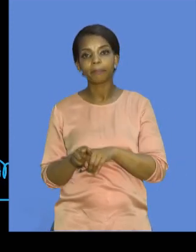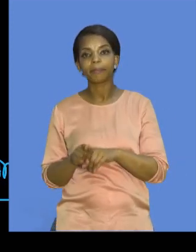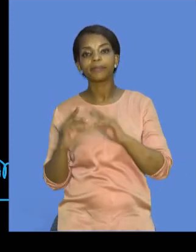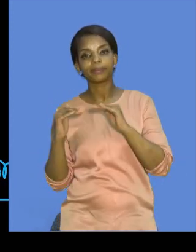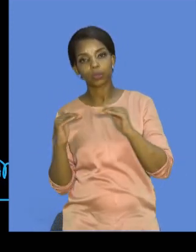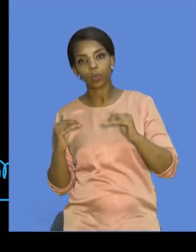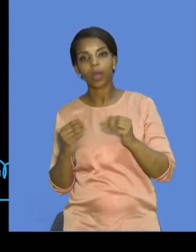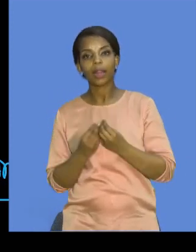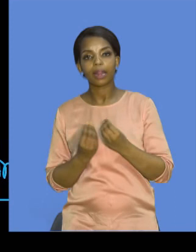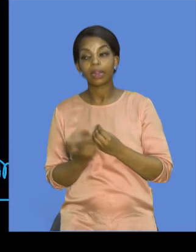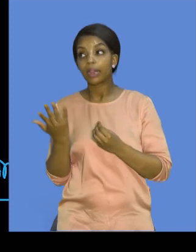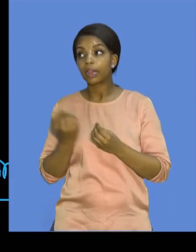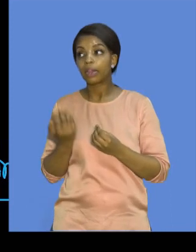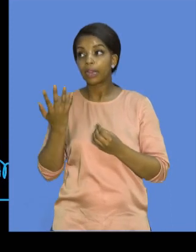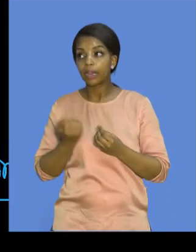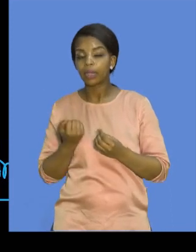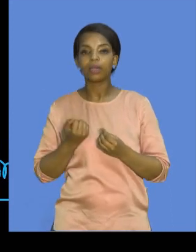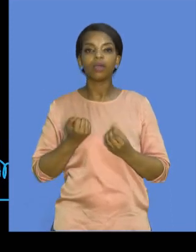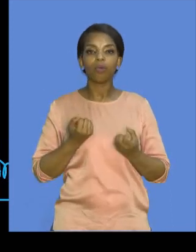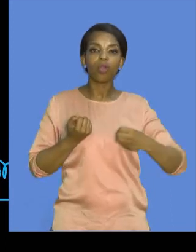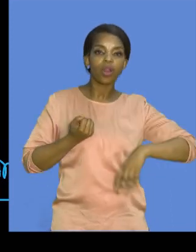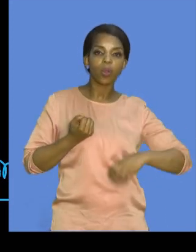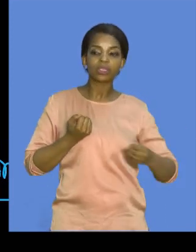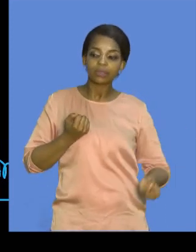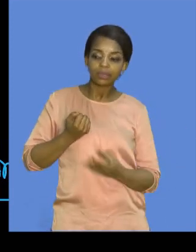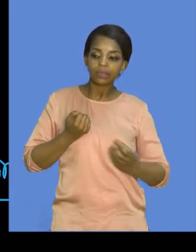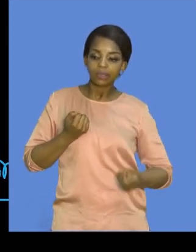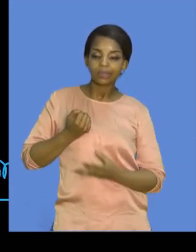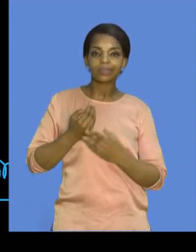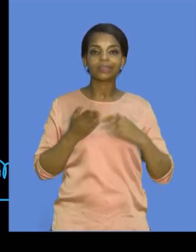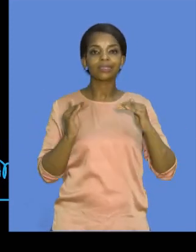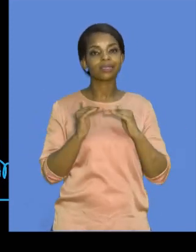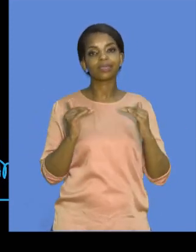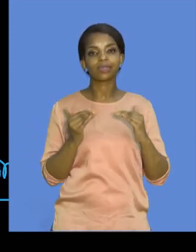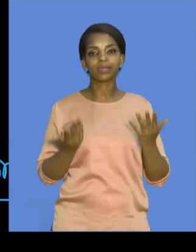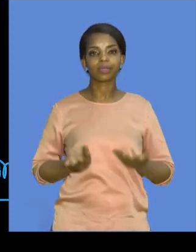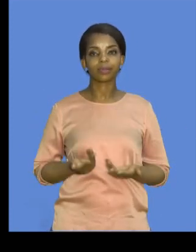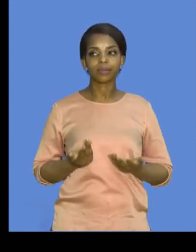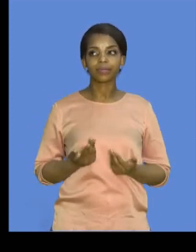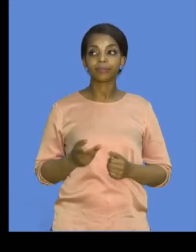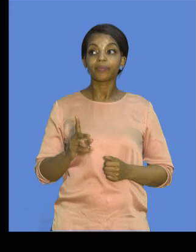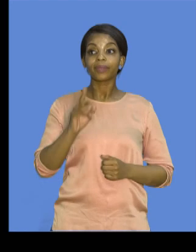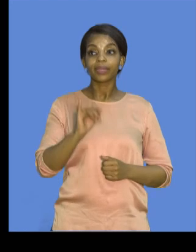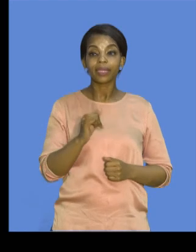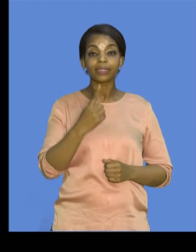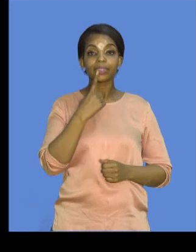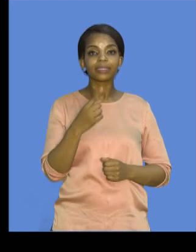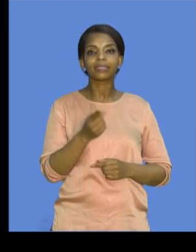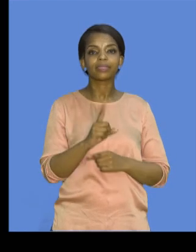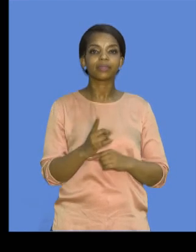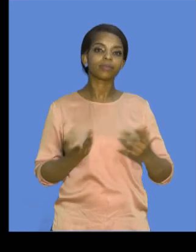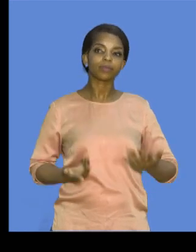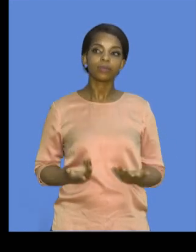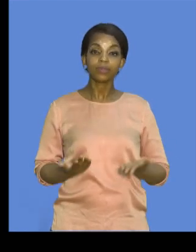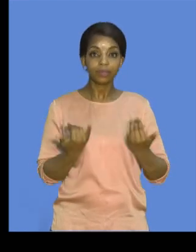equals to number of electrons gained, right? So that, having said that, it takes us